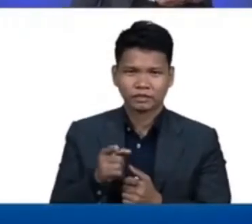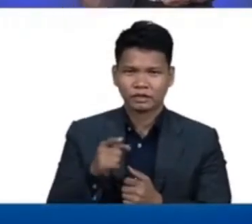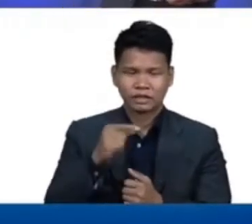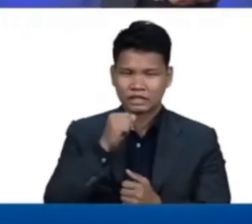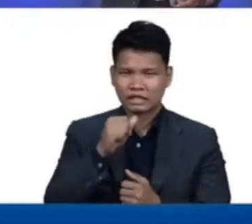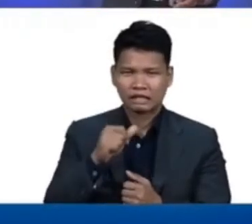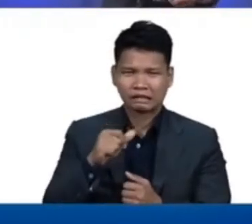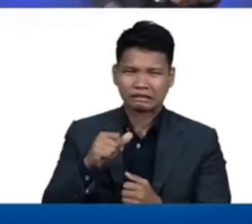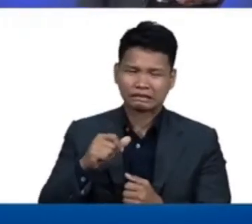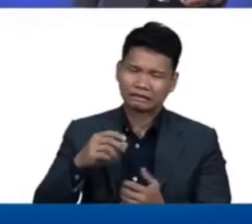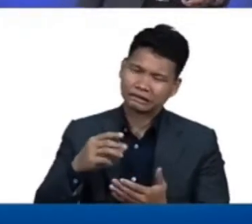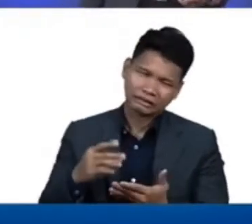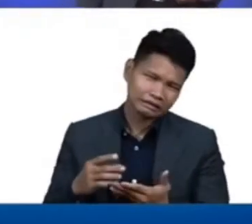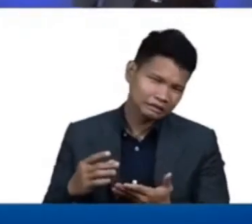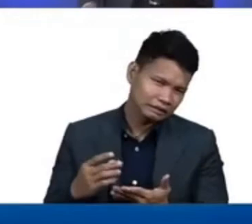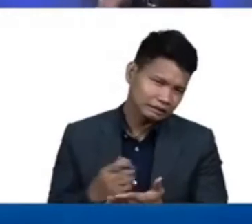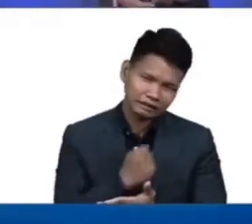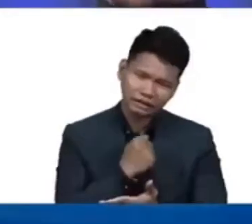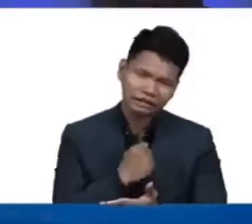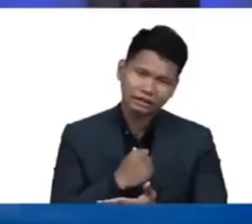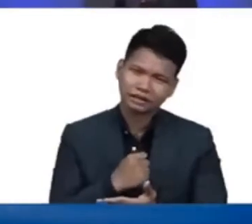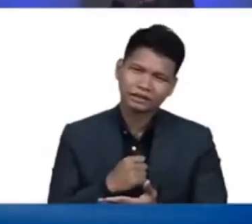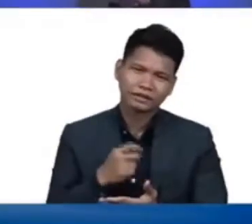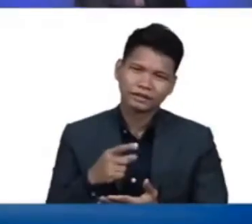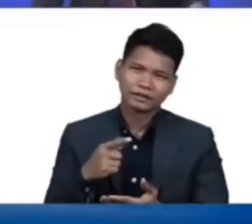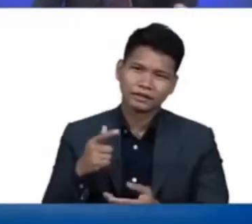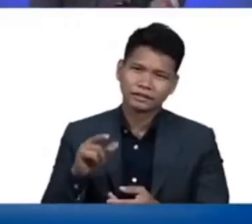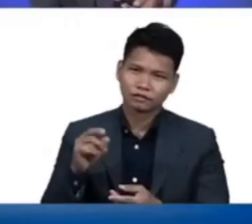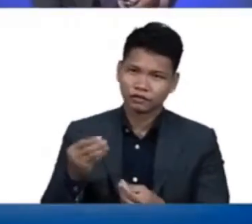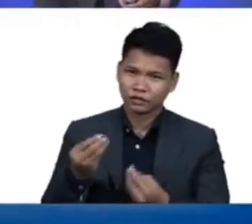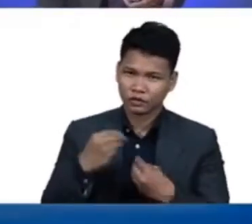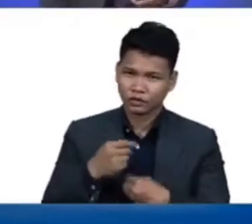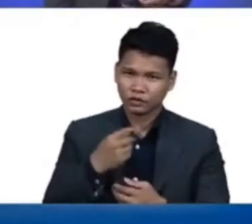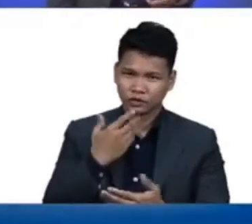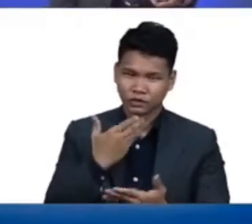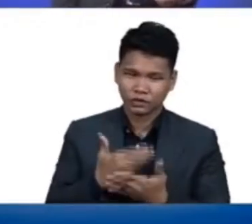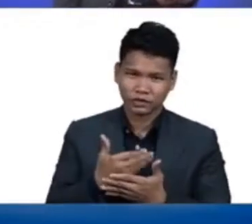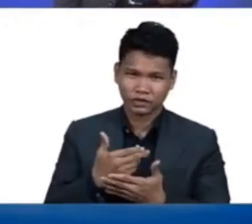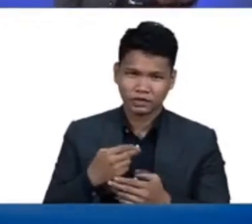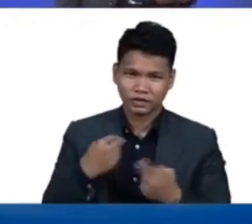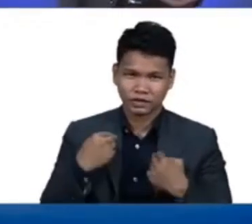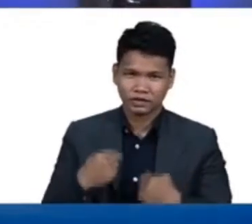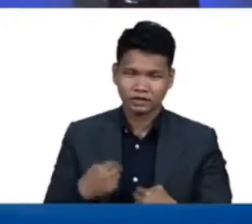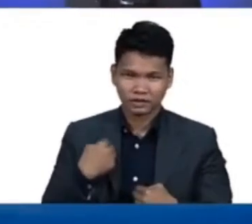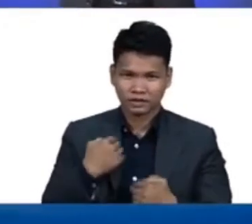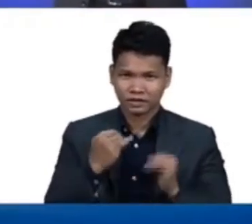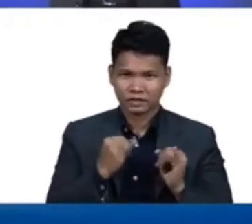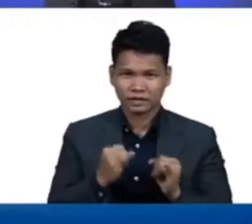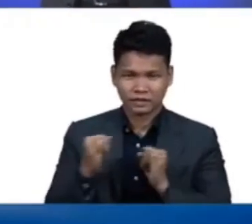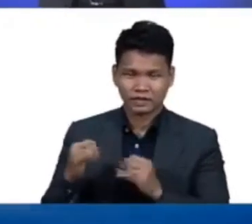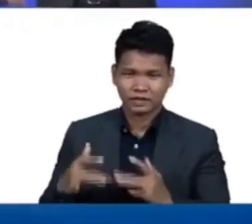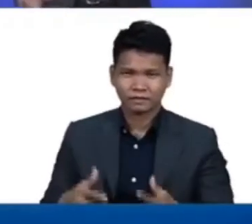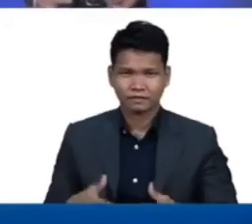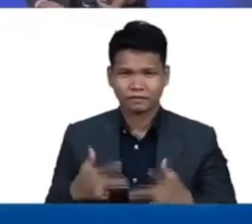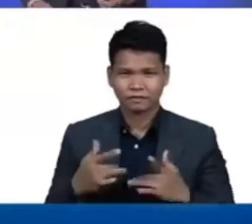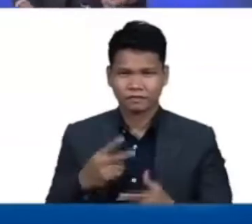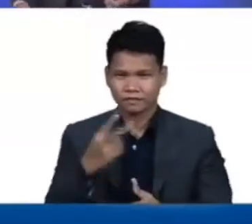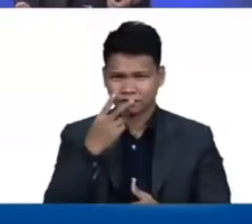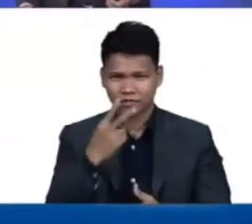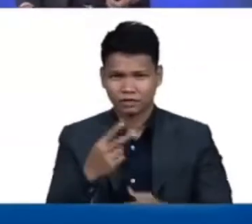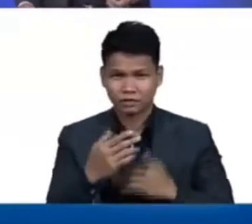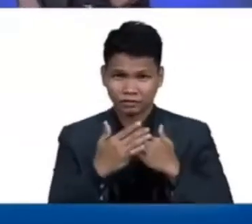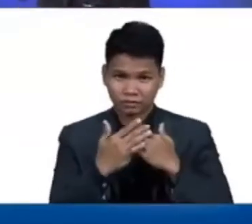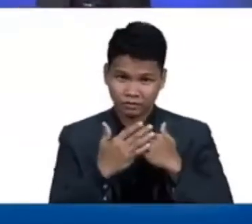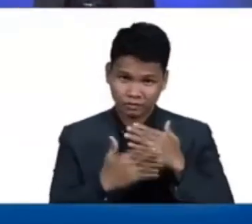sa pagbibigay ng mga magagandang bagay sa ating buhay. Tingnan po natin ang ating dugok.